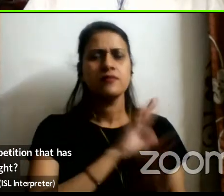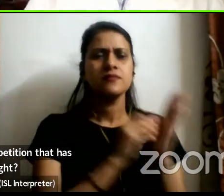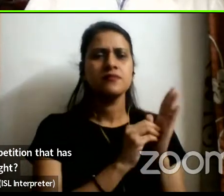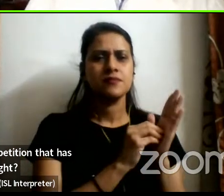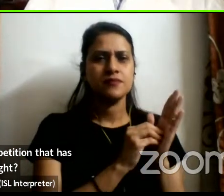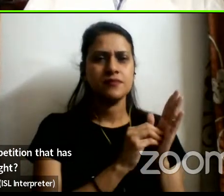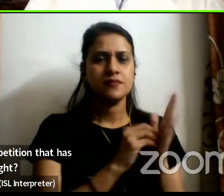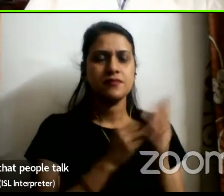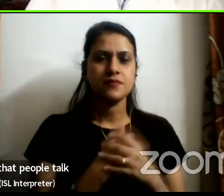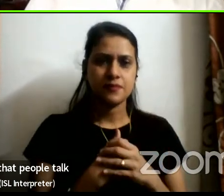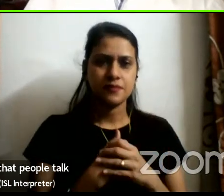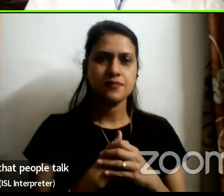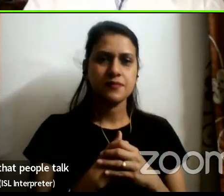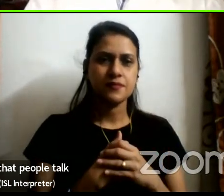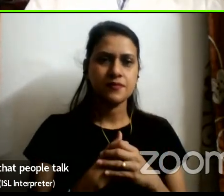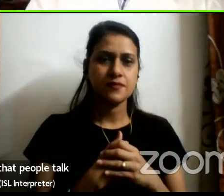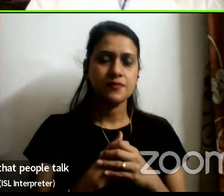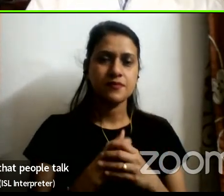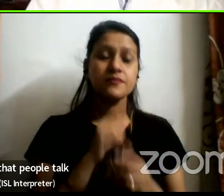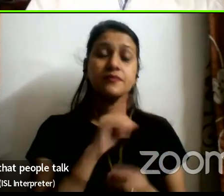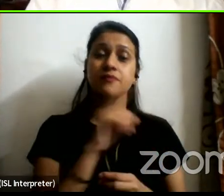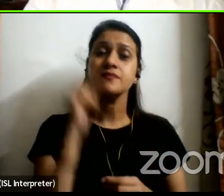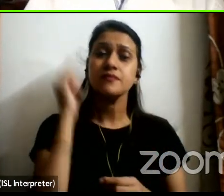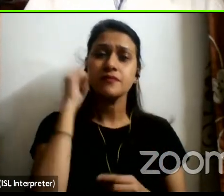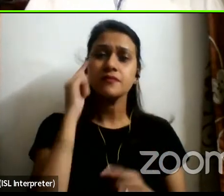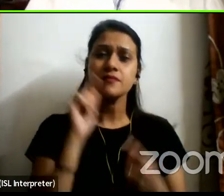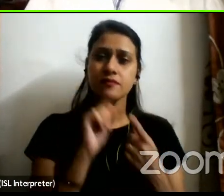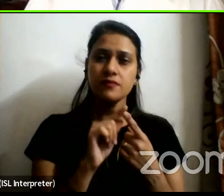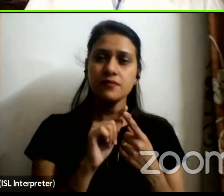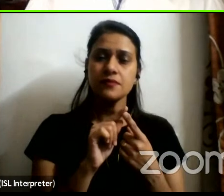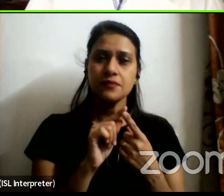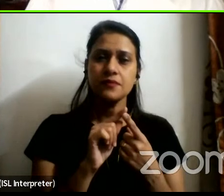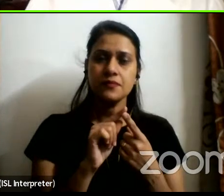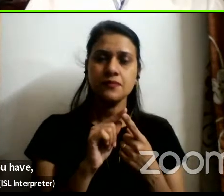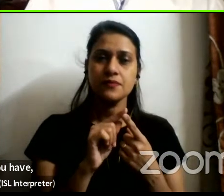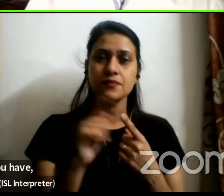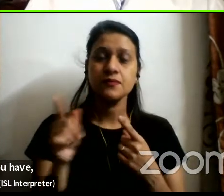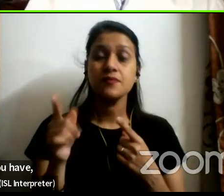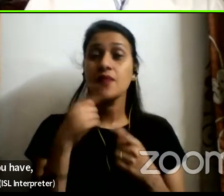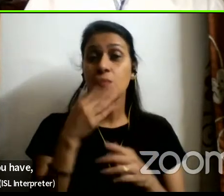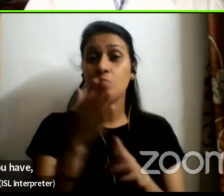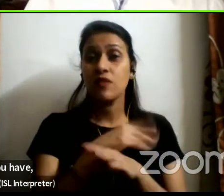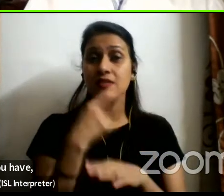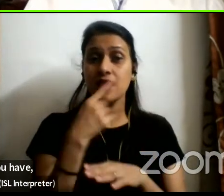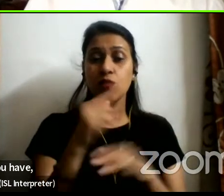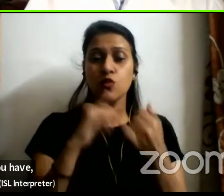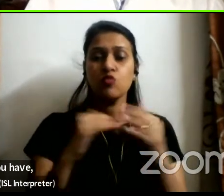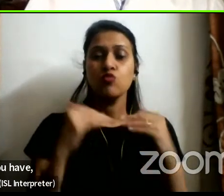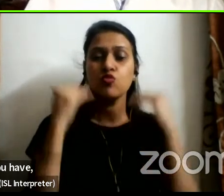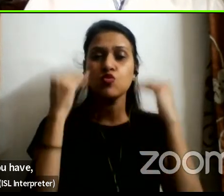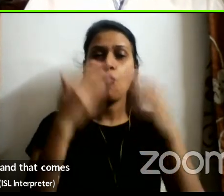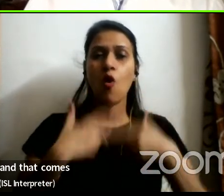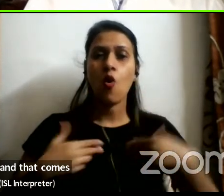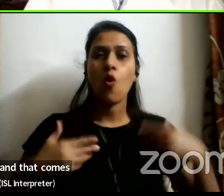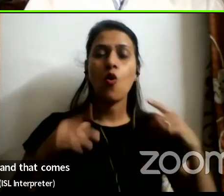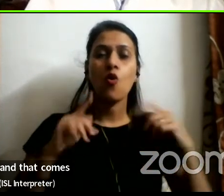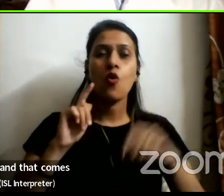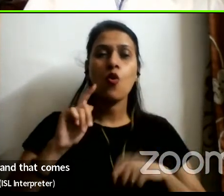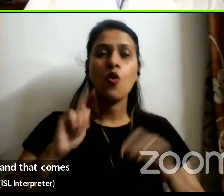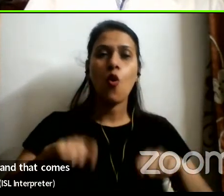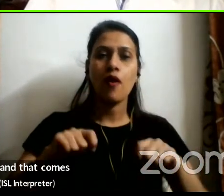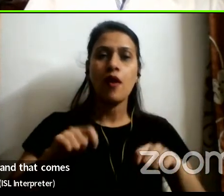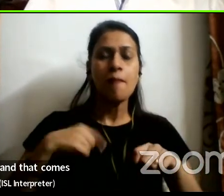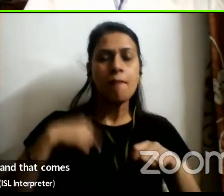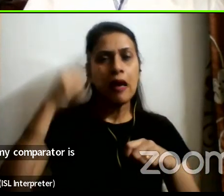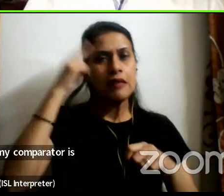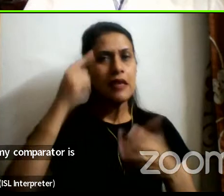But I think there is a point, Manjushri, that you have, and that comes to the Supreme Court, because there my comparator is slightly different.